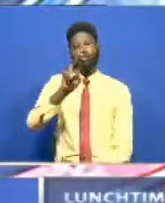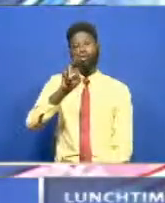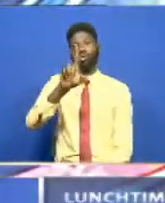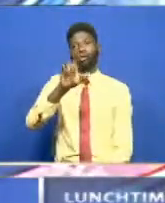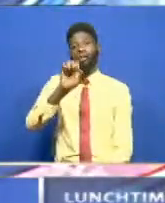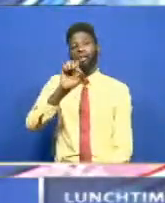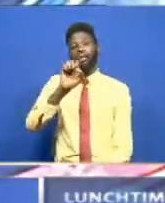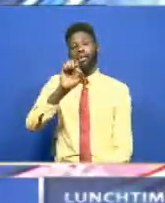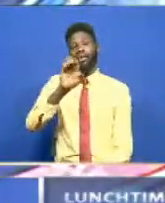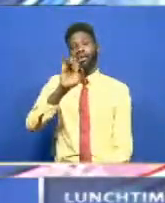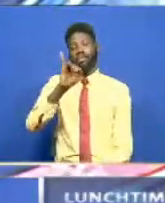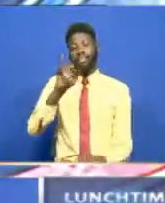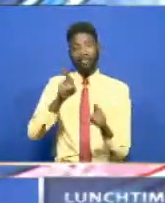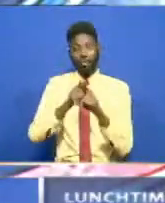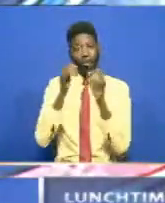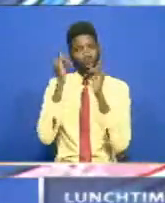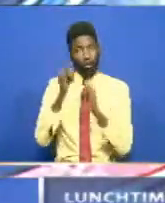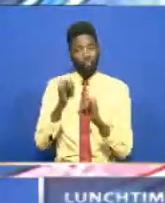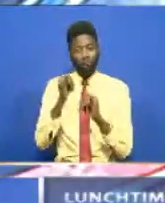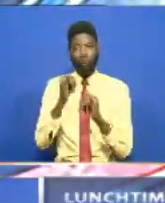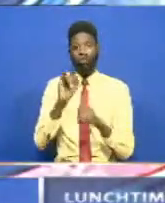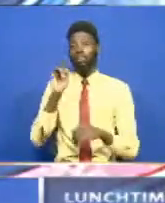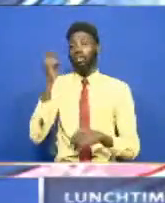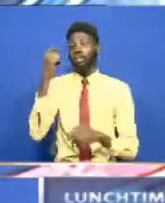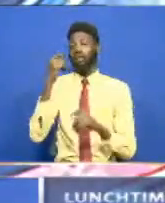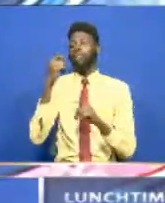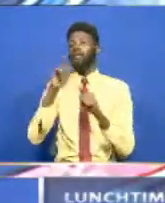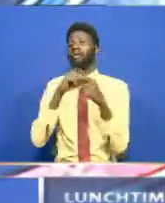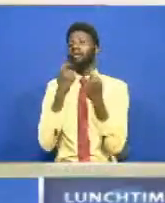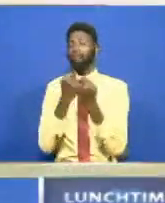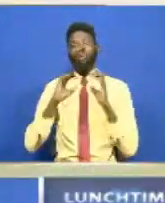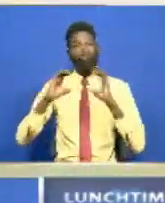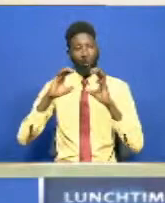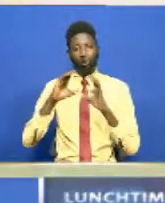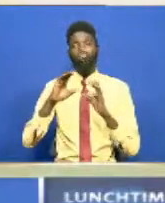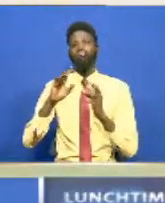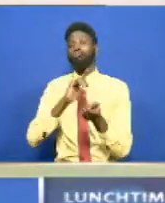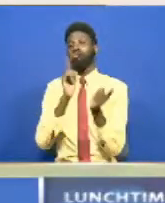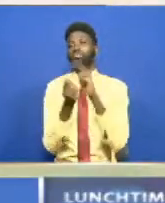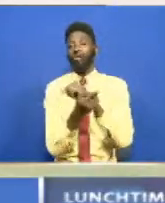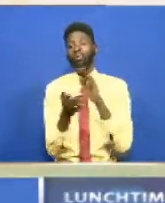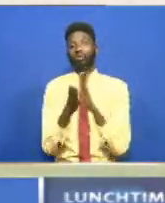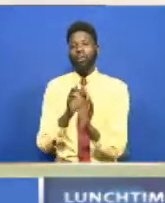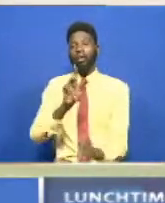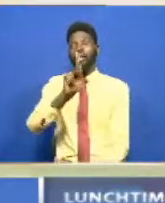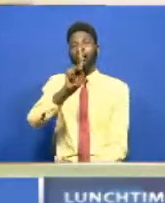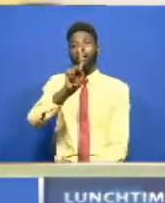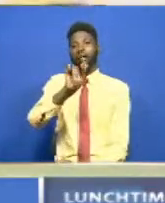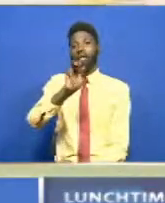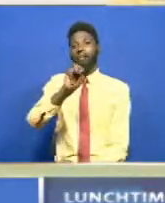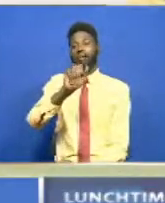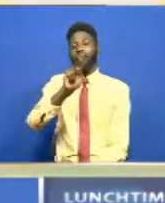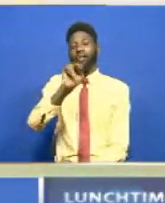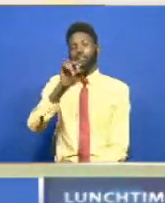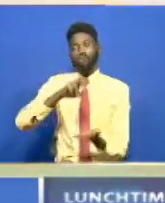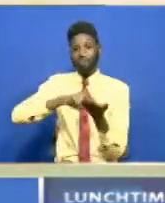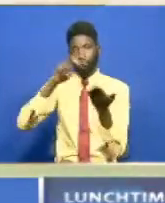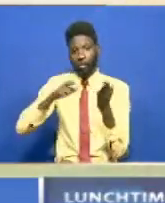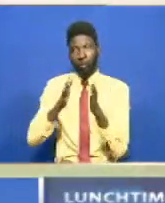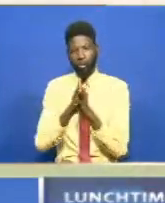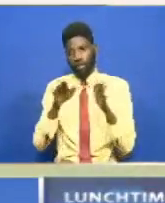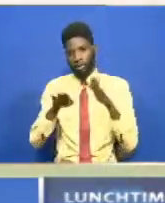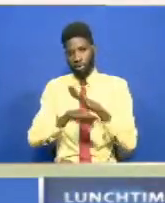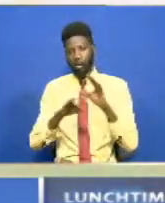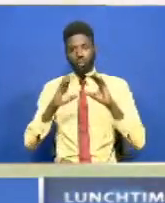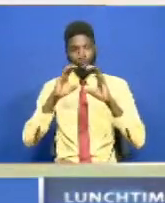new Harambee Stars head coach. Mulei has replaced Francis Kimanzi, who left the position alongside assistant coach